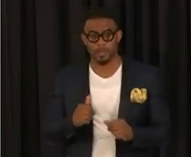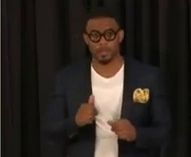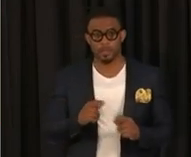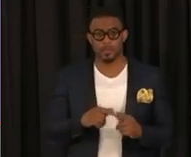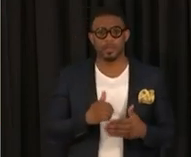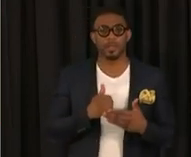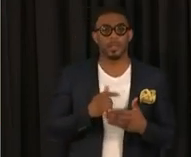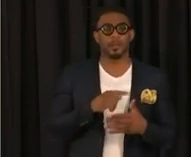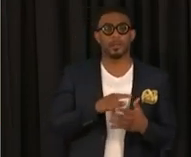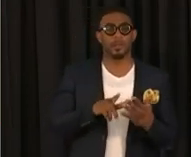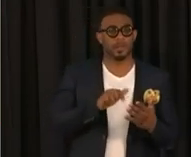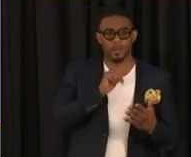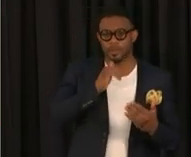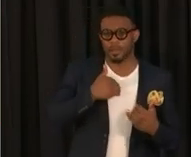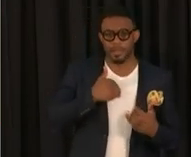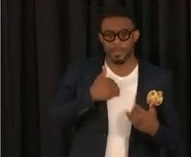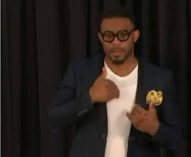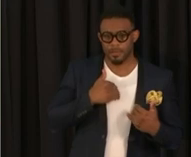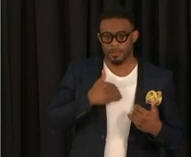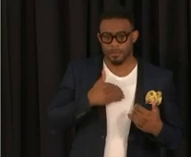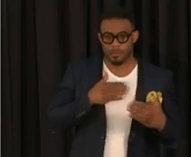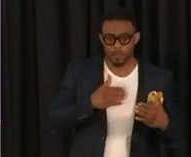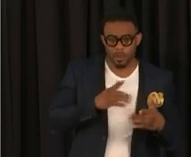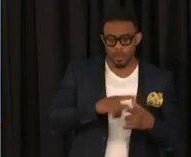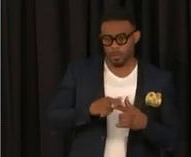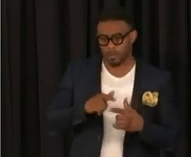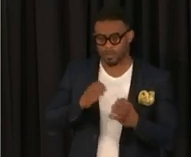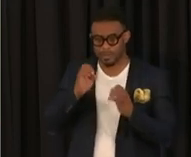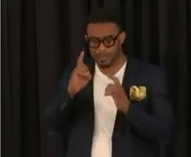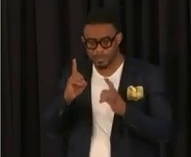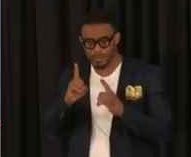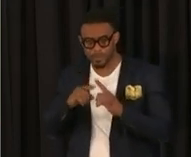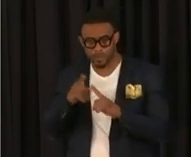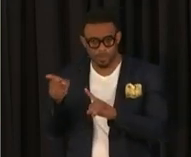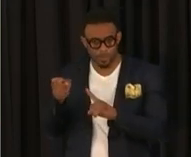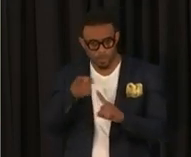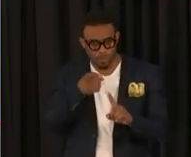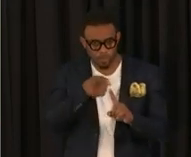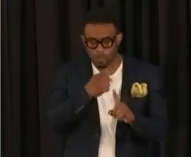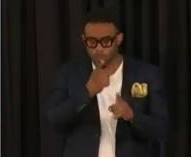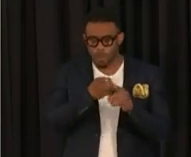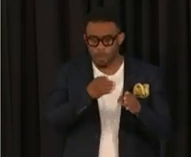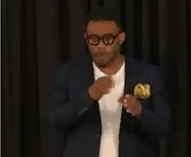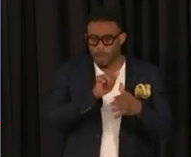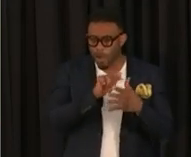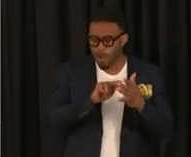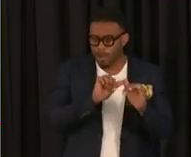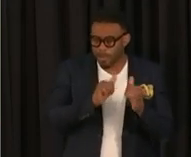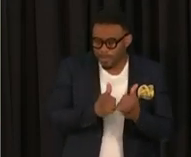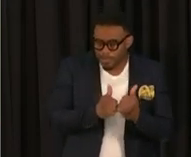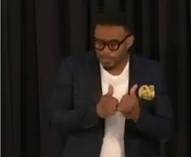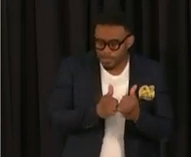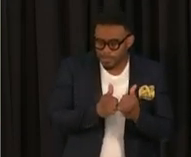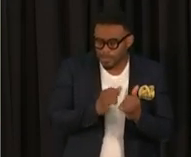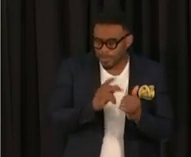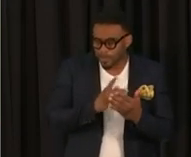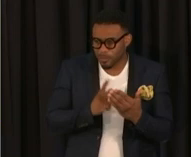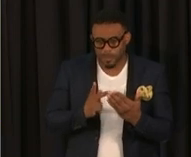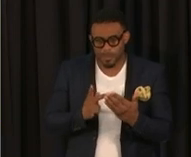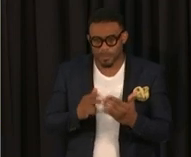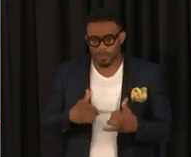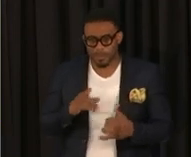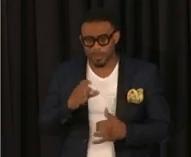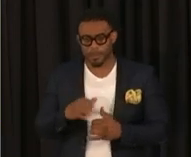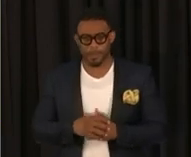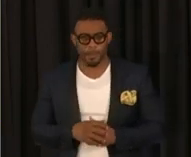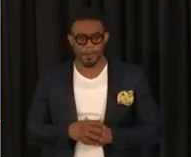initiatives, to help those that don't have the means or the education, to point them in the right direction to all these agencies so they know about the programs that